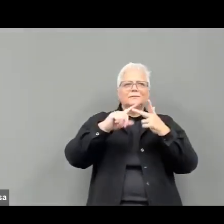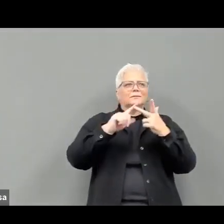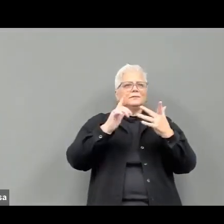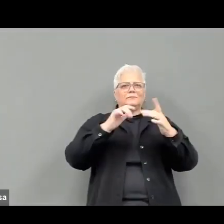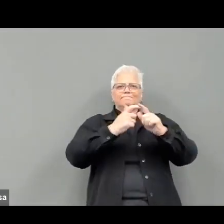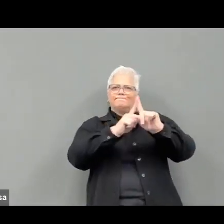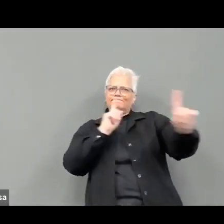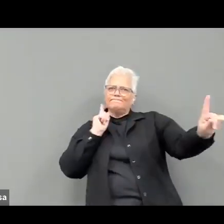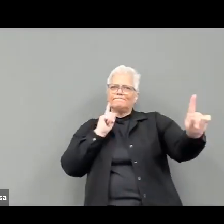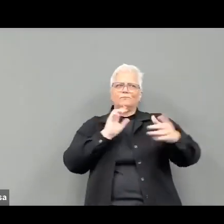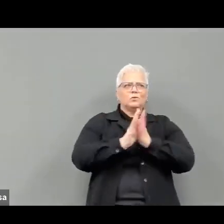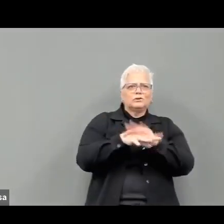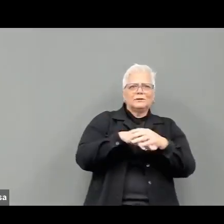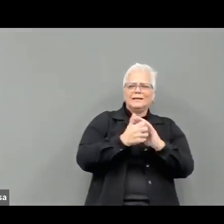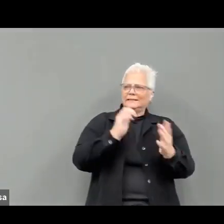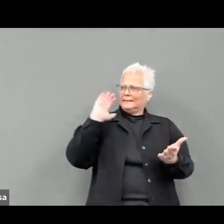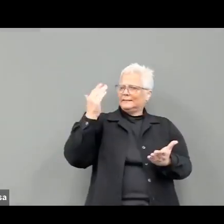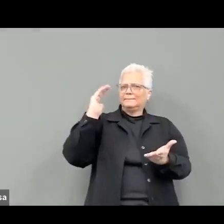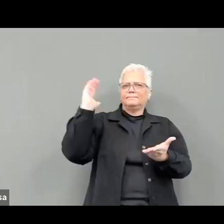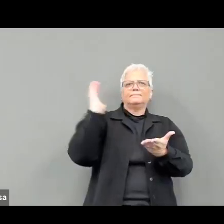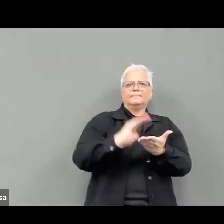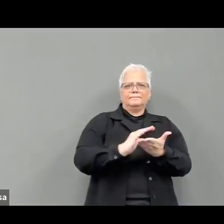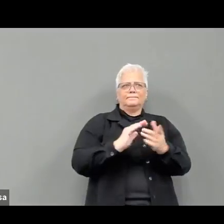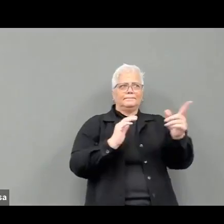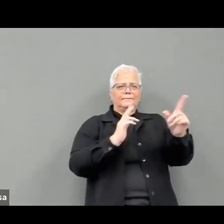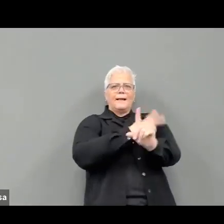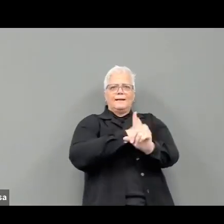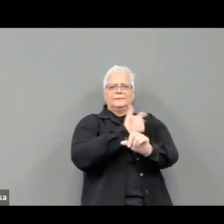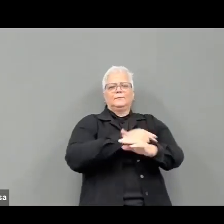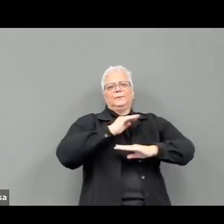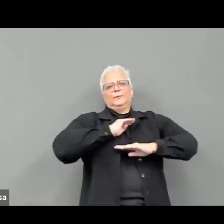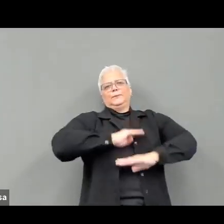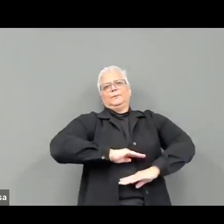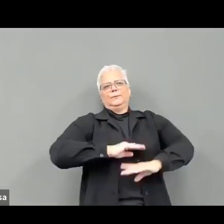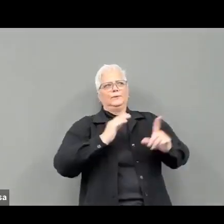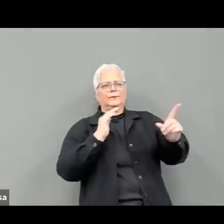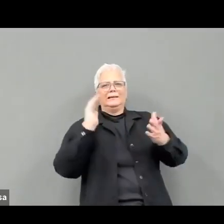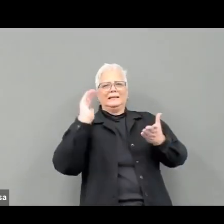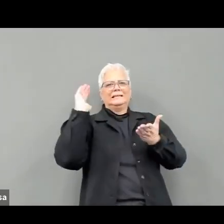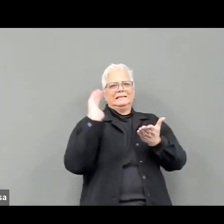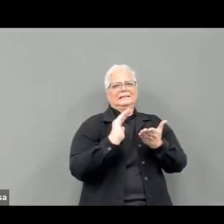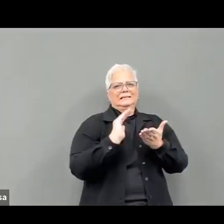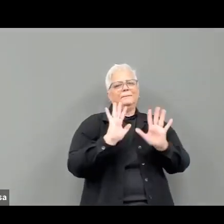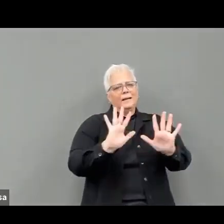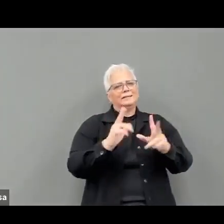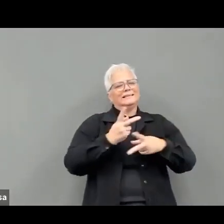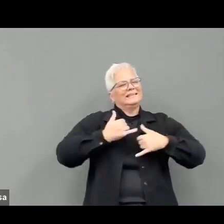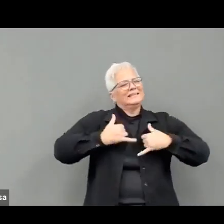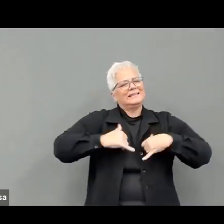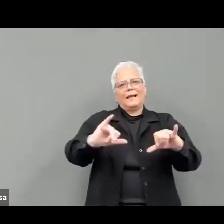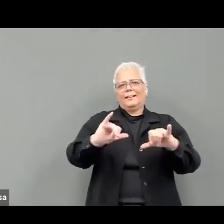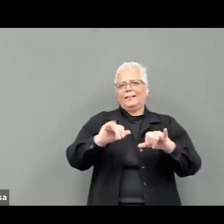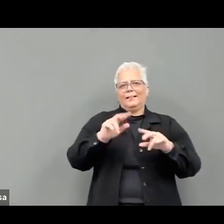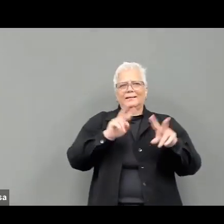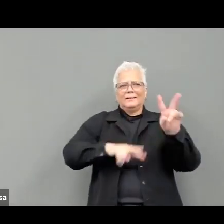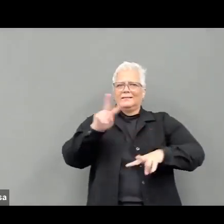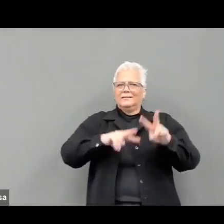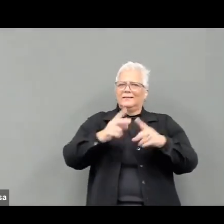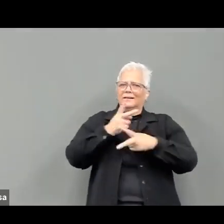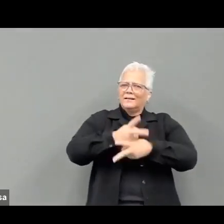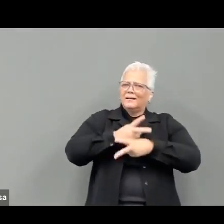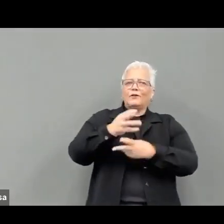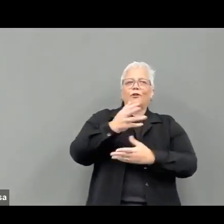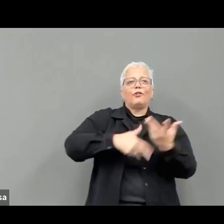impact. I also think the further that we get away from the holidays, when so many people traveled and gathered together with family